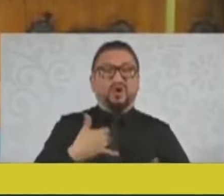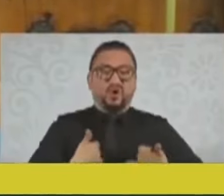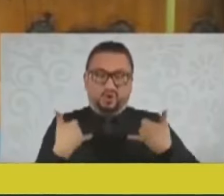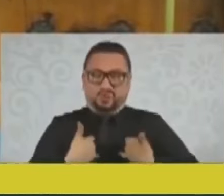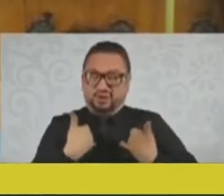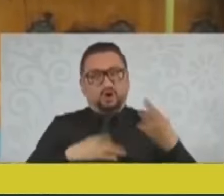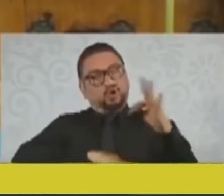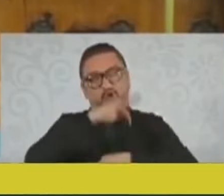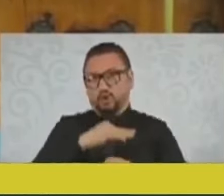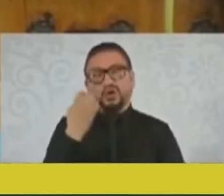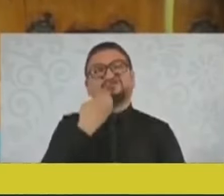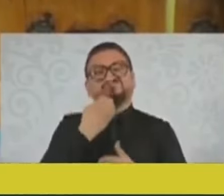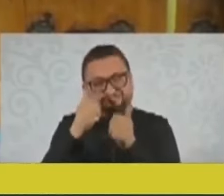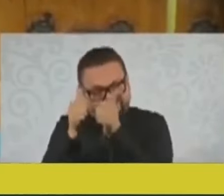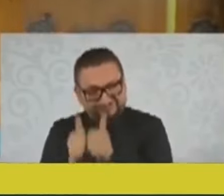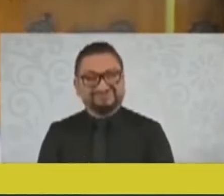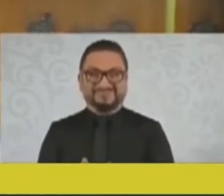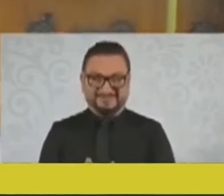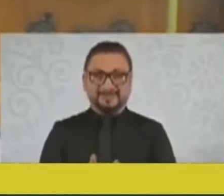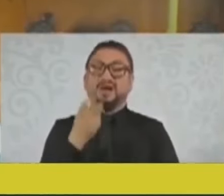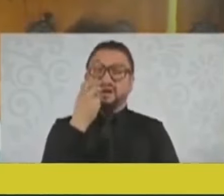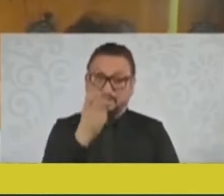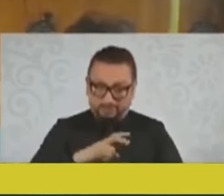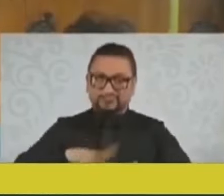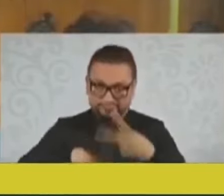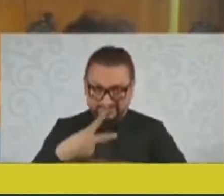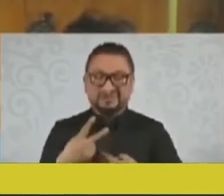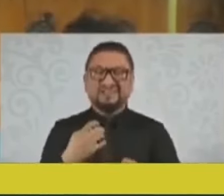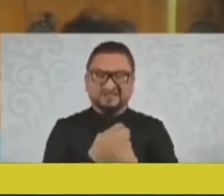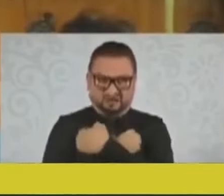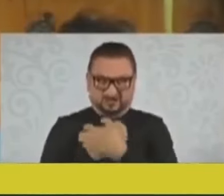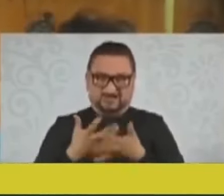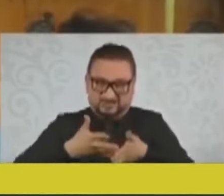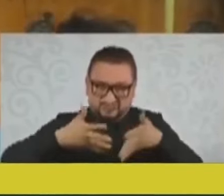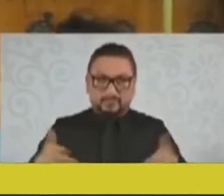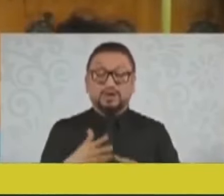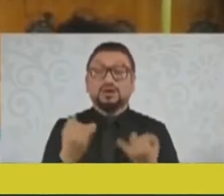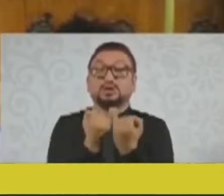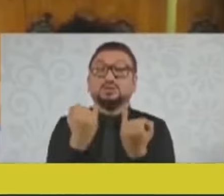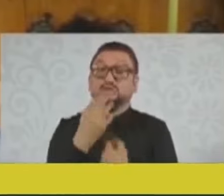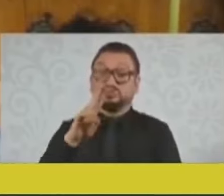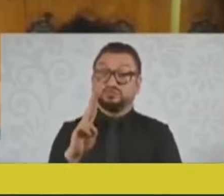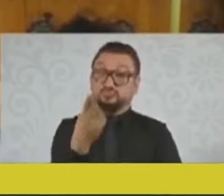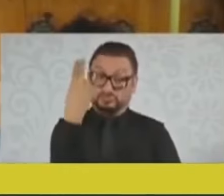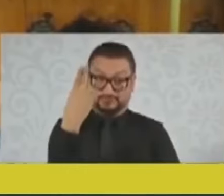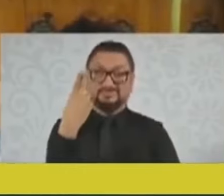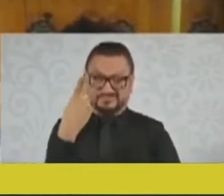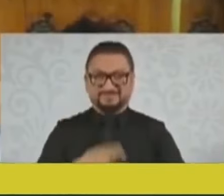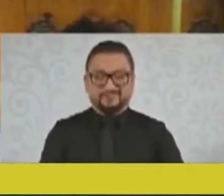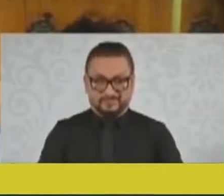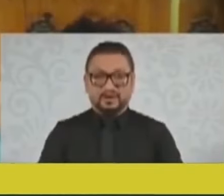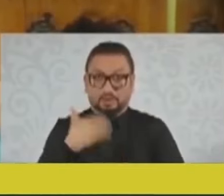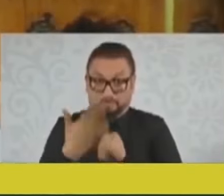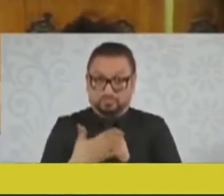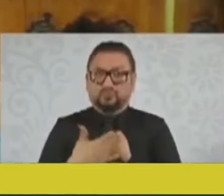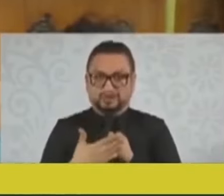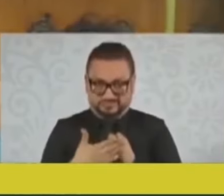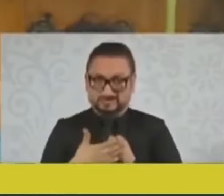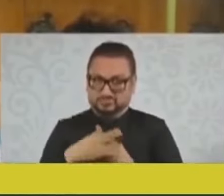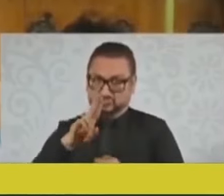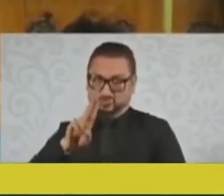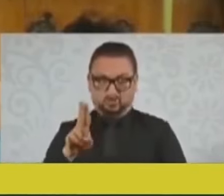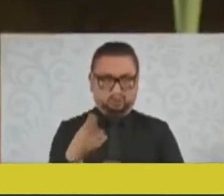obviously. That's what we want, all of our youngsters in school. And we will extend